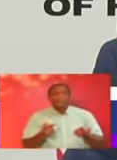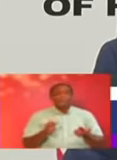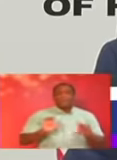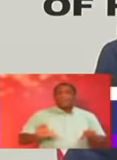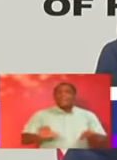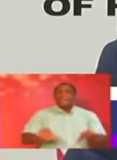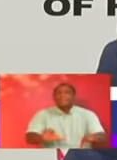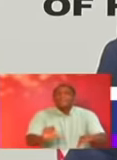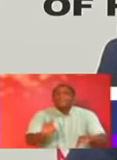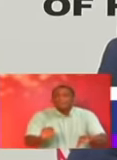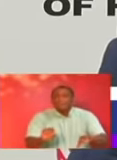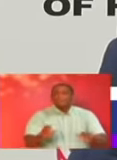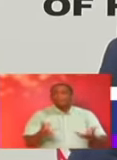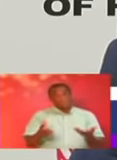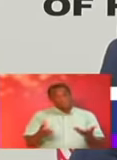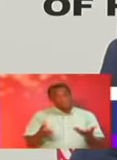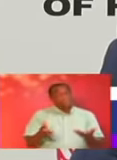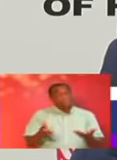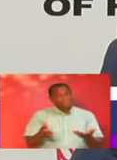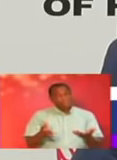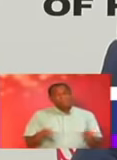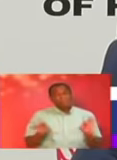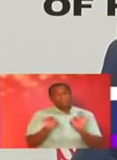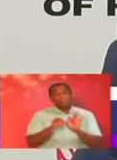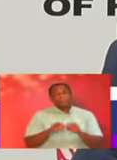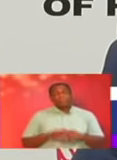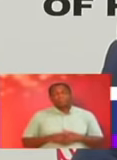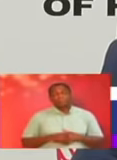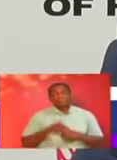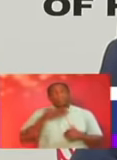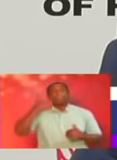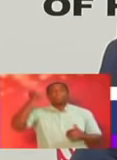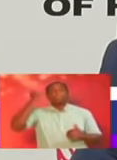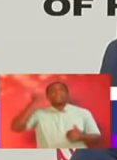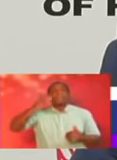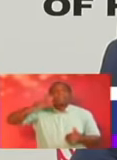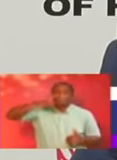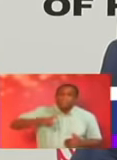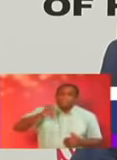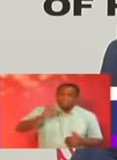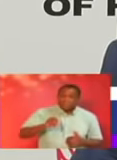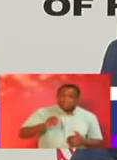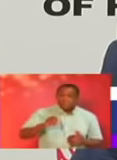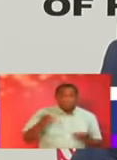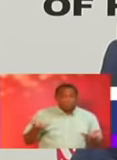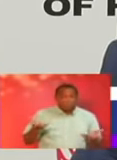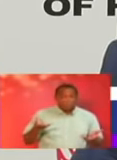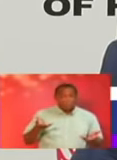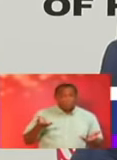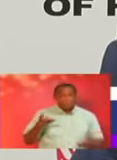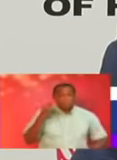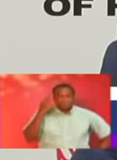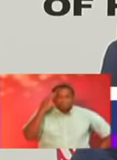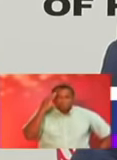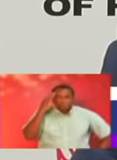And the best thing we can do now in recognizing that this virus is not going